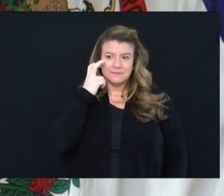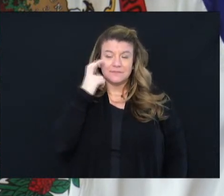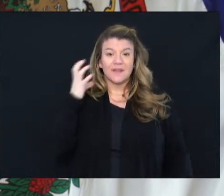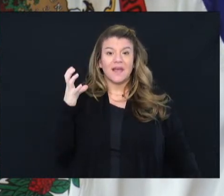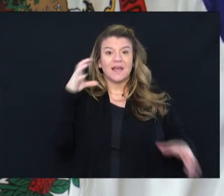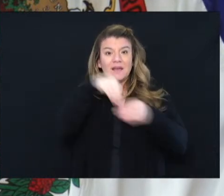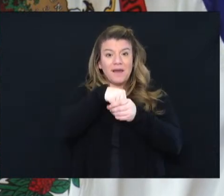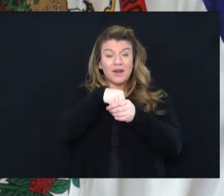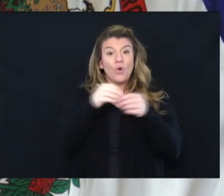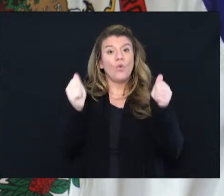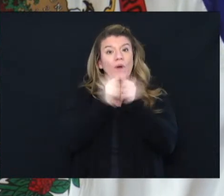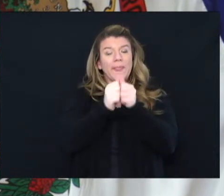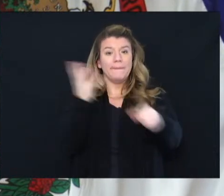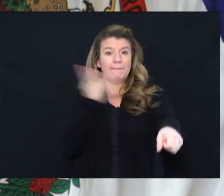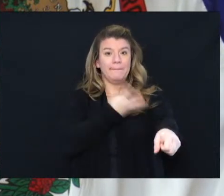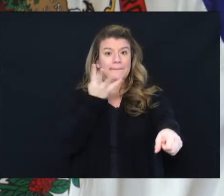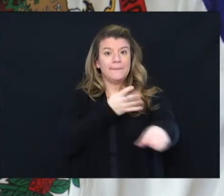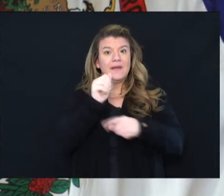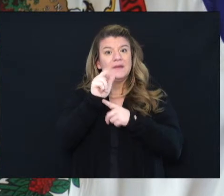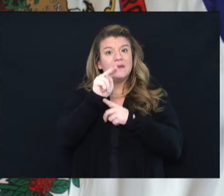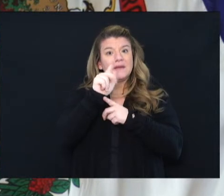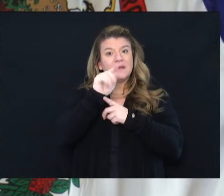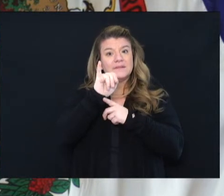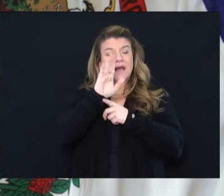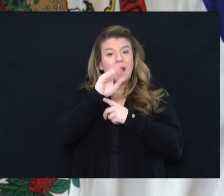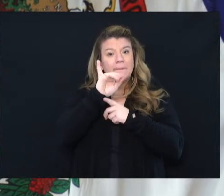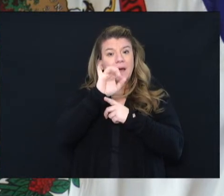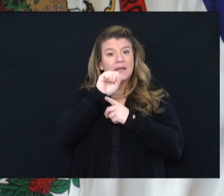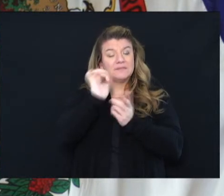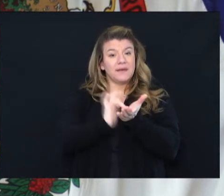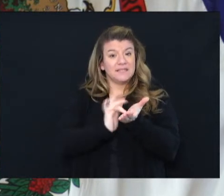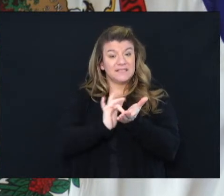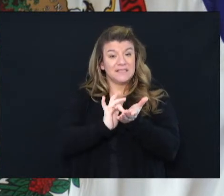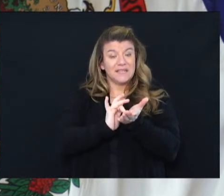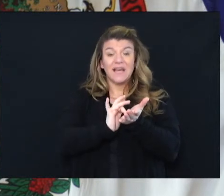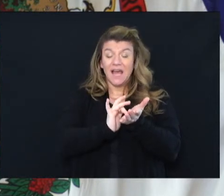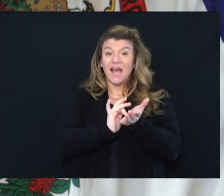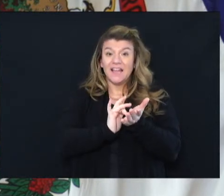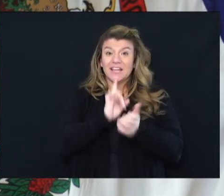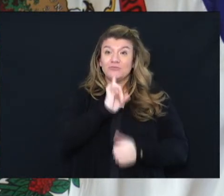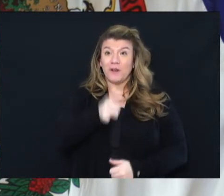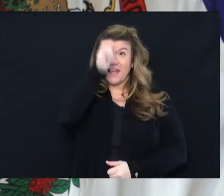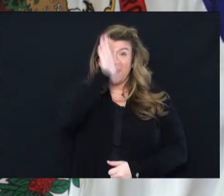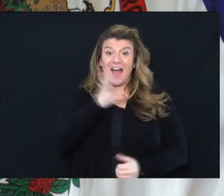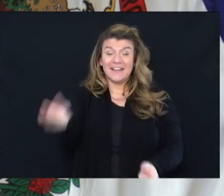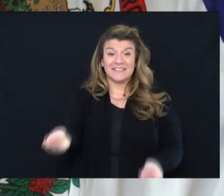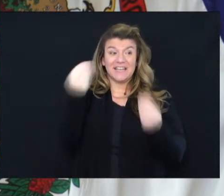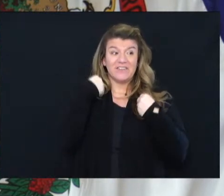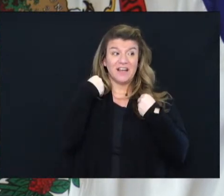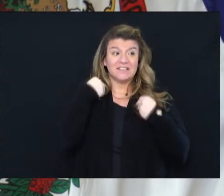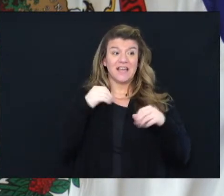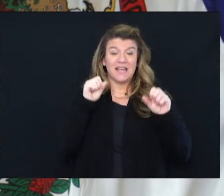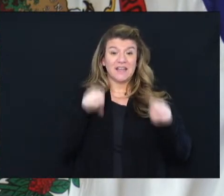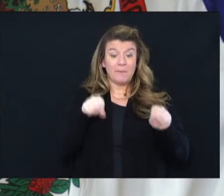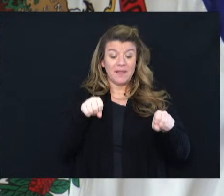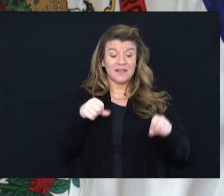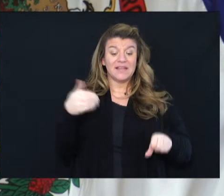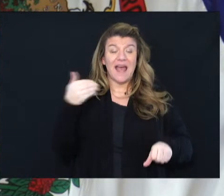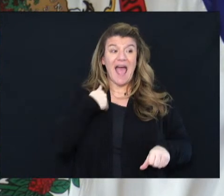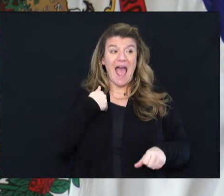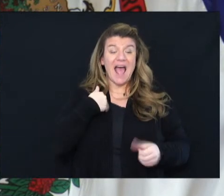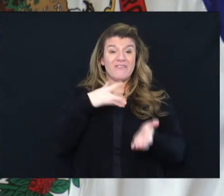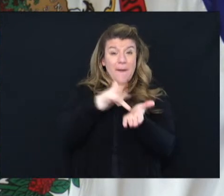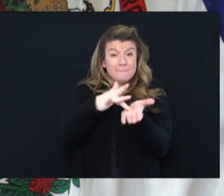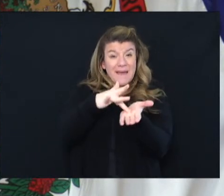with the antibodies, there's no doubt that God has given us the ability to have medicines to